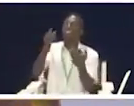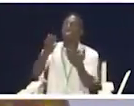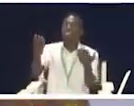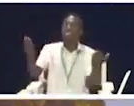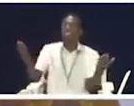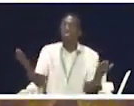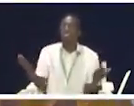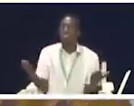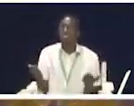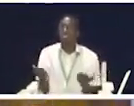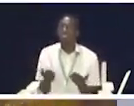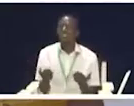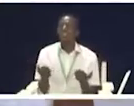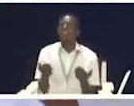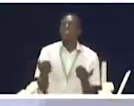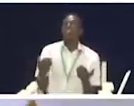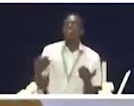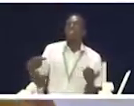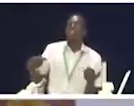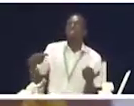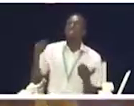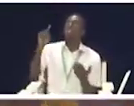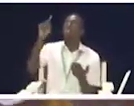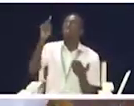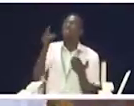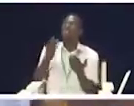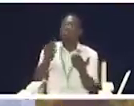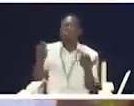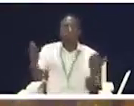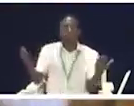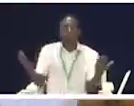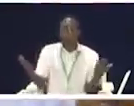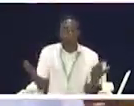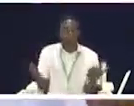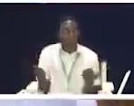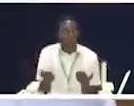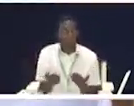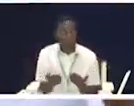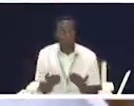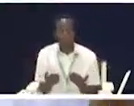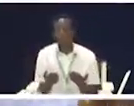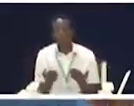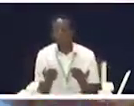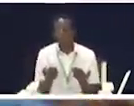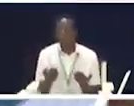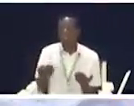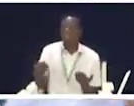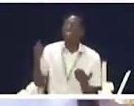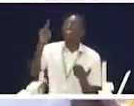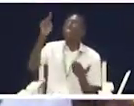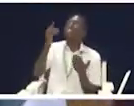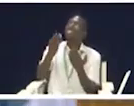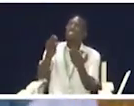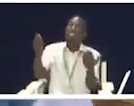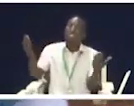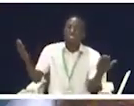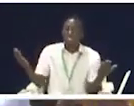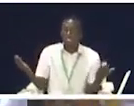miracles. He's doing wonders. One more time. Gashina, Gashina,